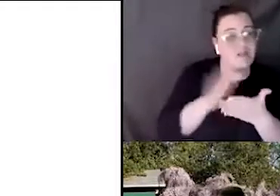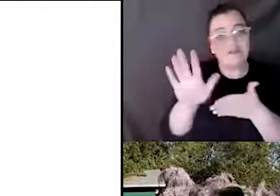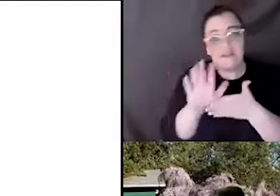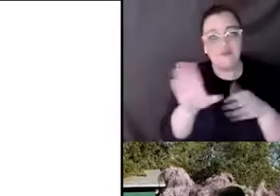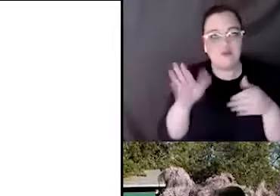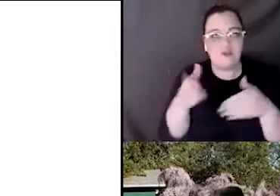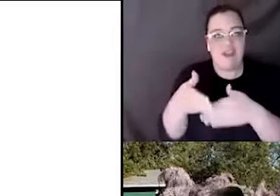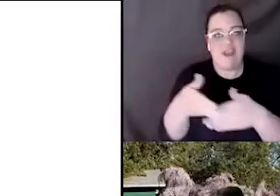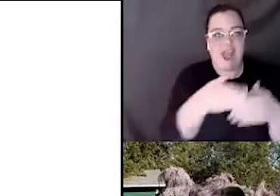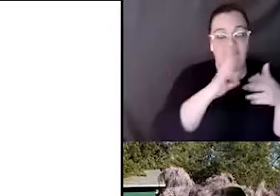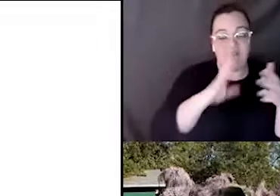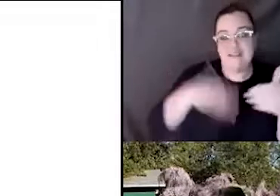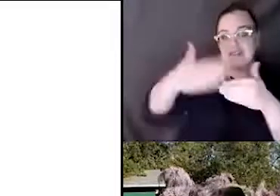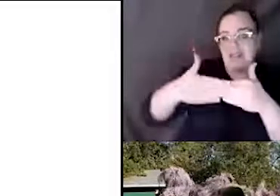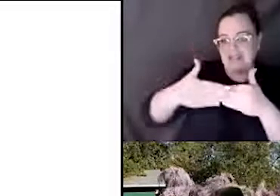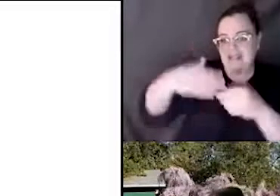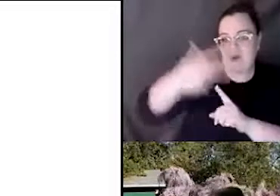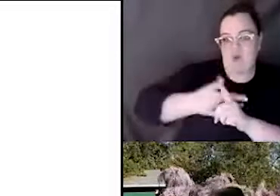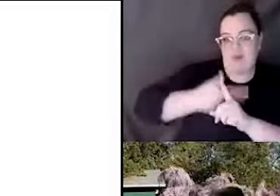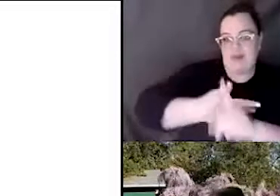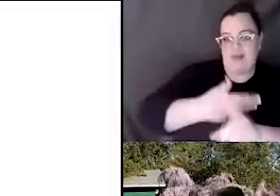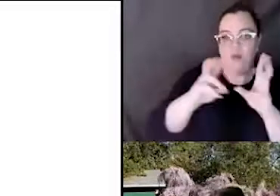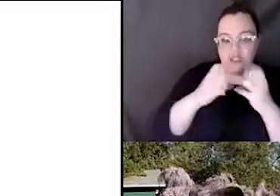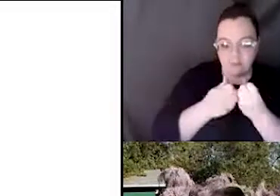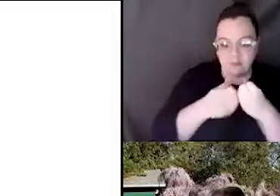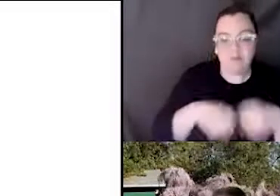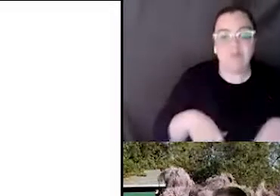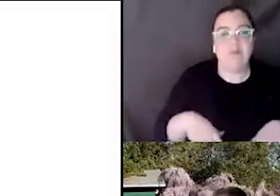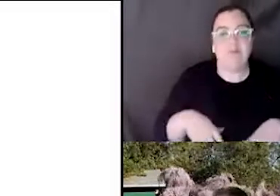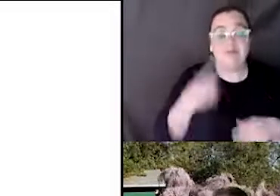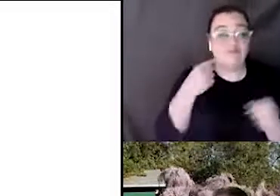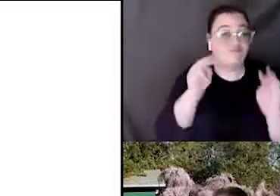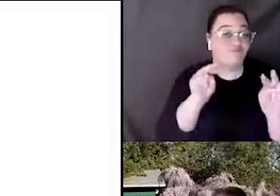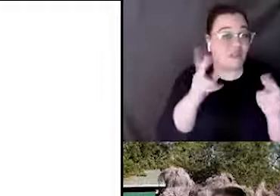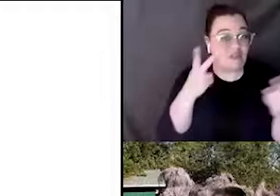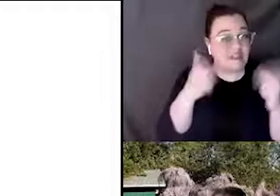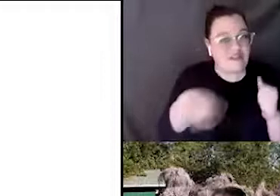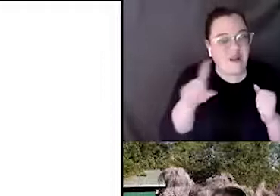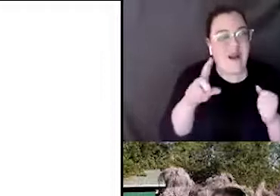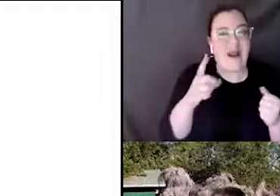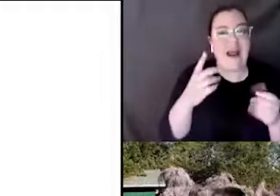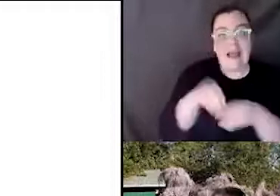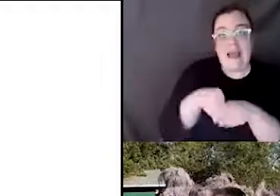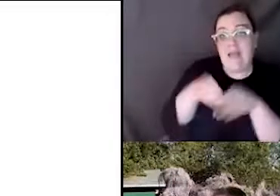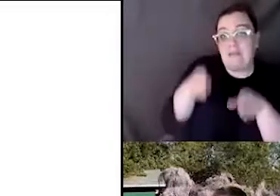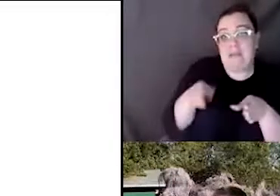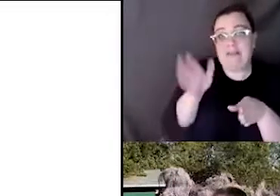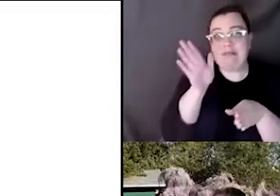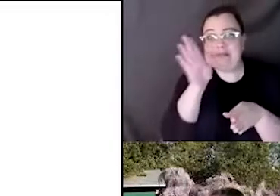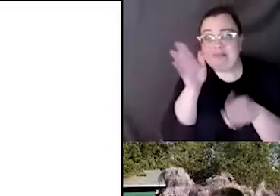our next quarterly workshop. And look forward to seeing everybody in person someday next